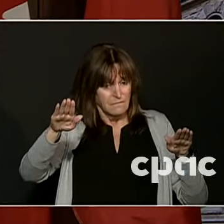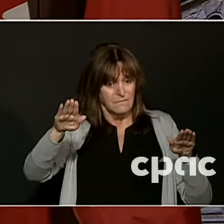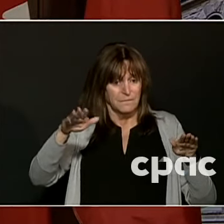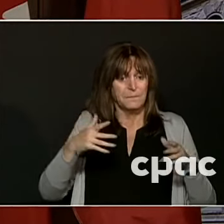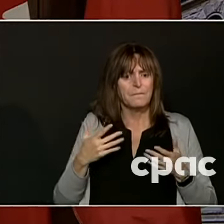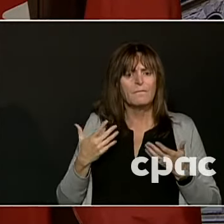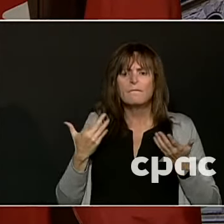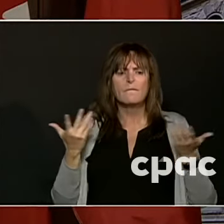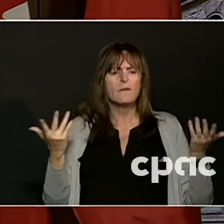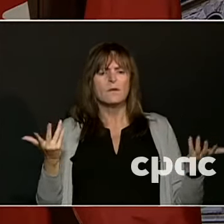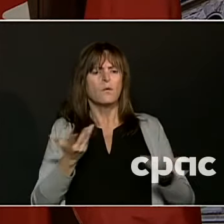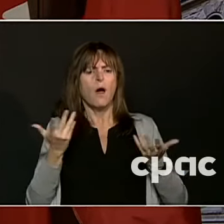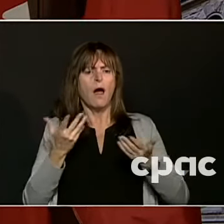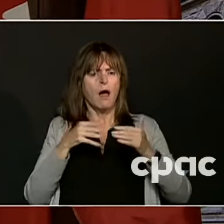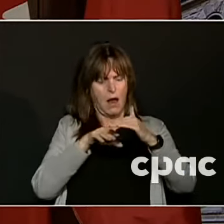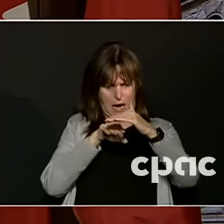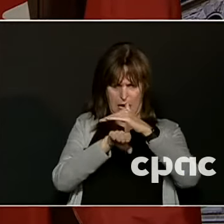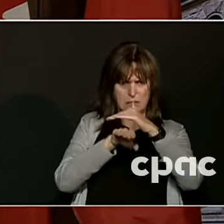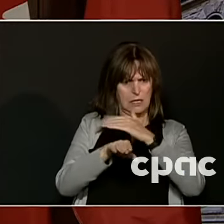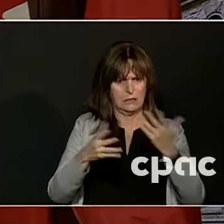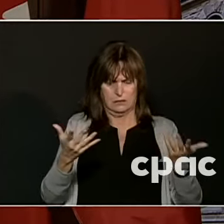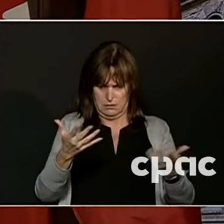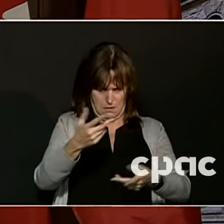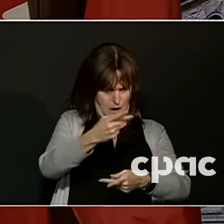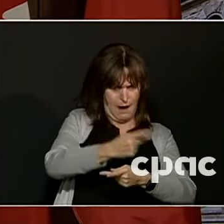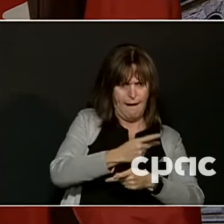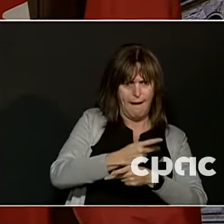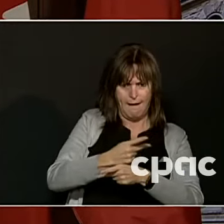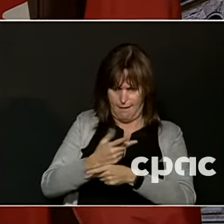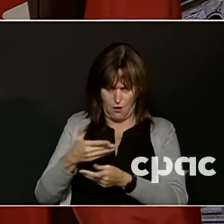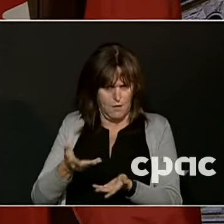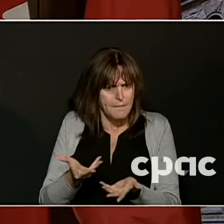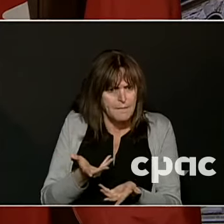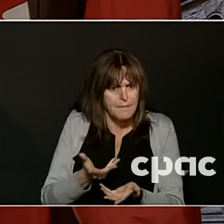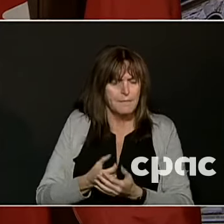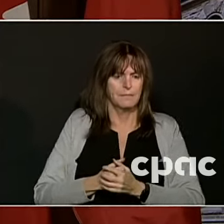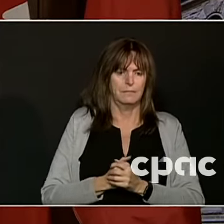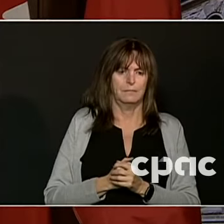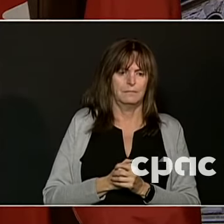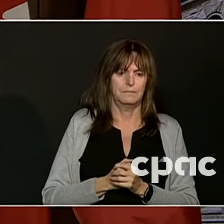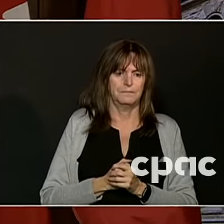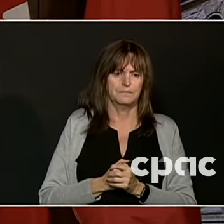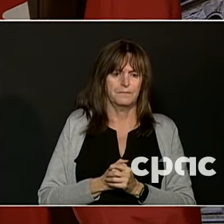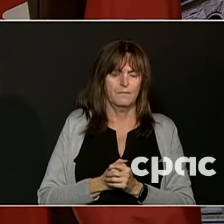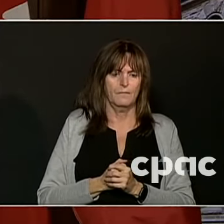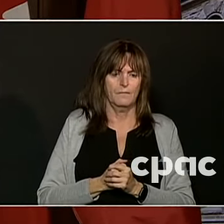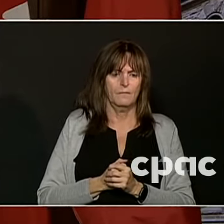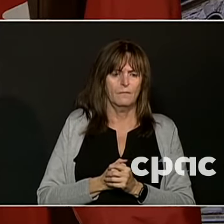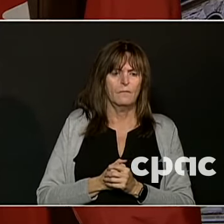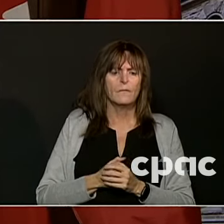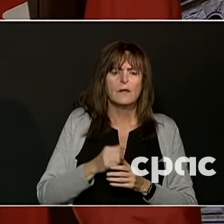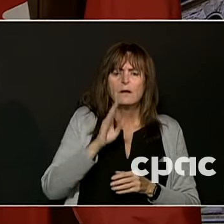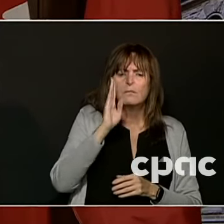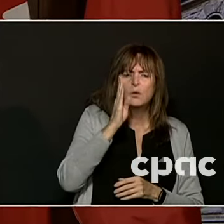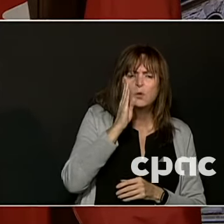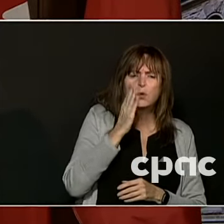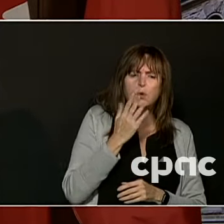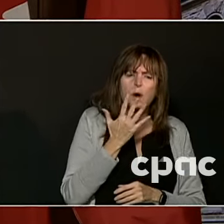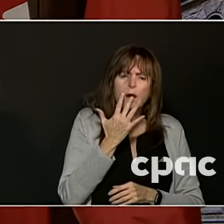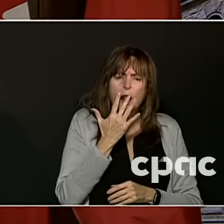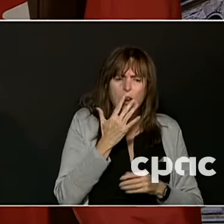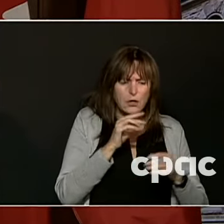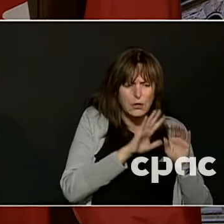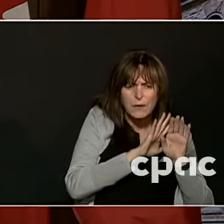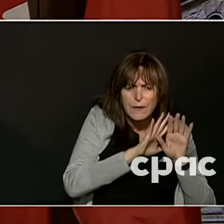here, that's the medium blue shading, that is the level of COVID-19 cases in the province. You can see in the first wave there was